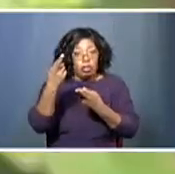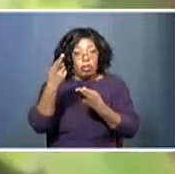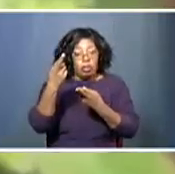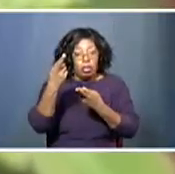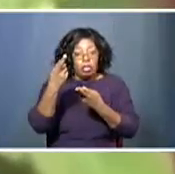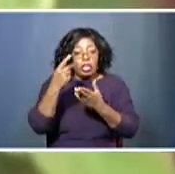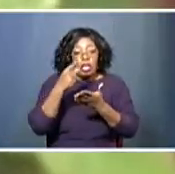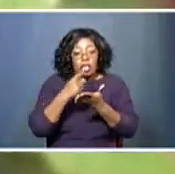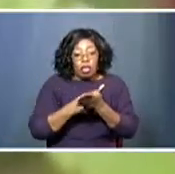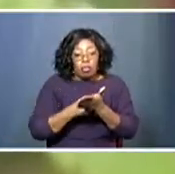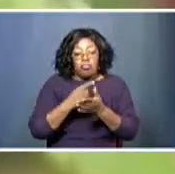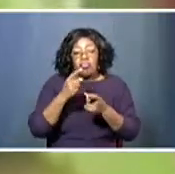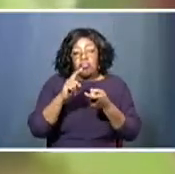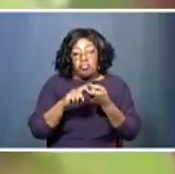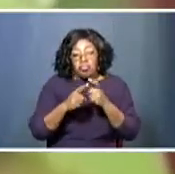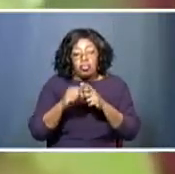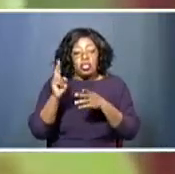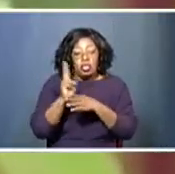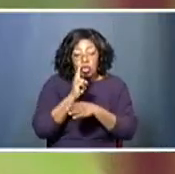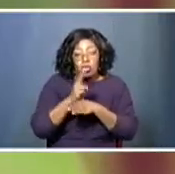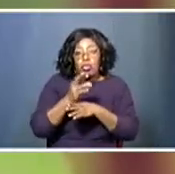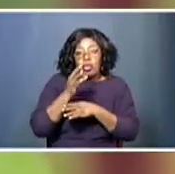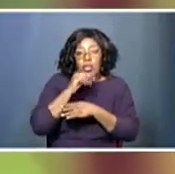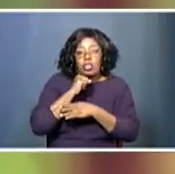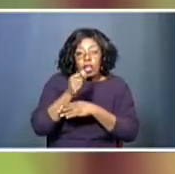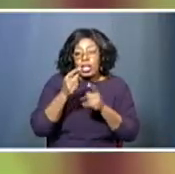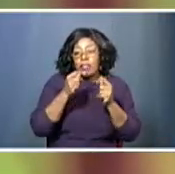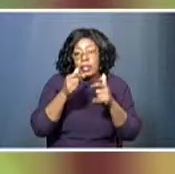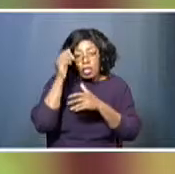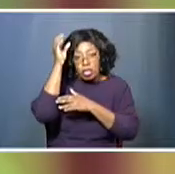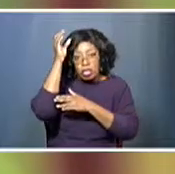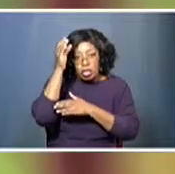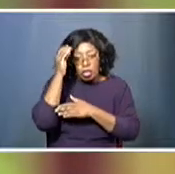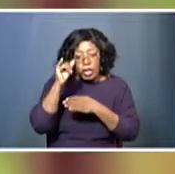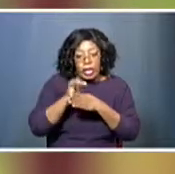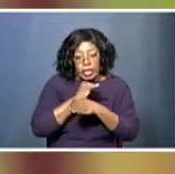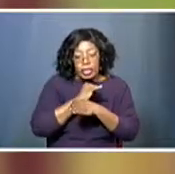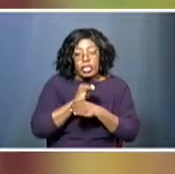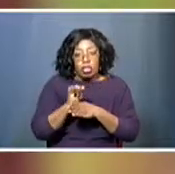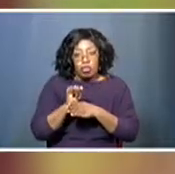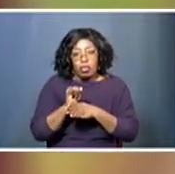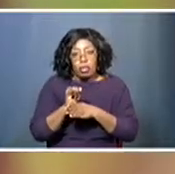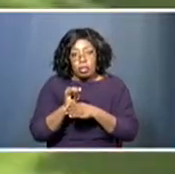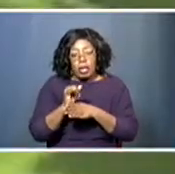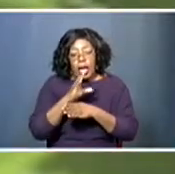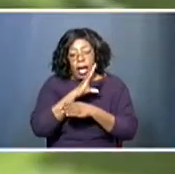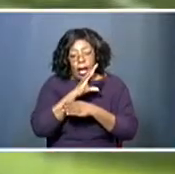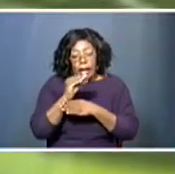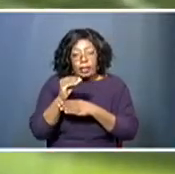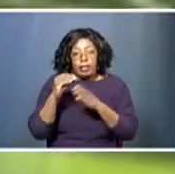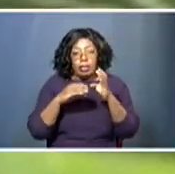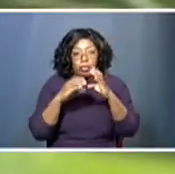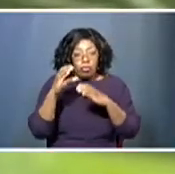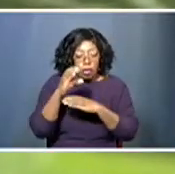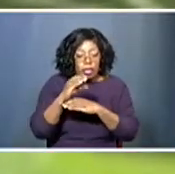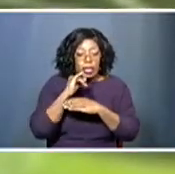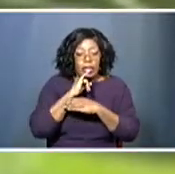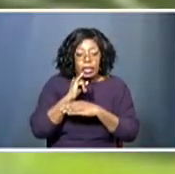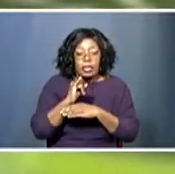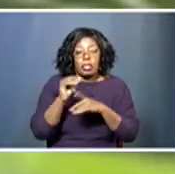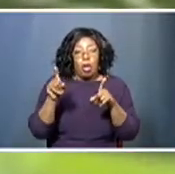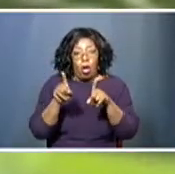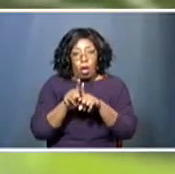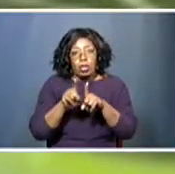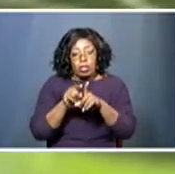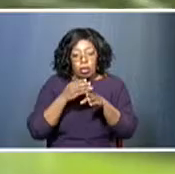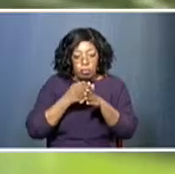recreational use of marijuana is not an immediate consideration. Industrial hemp and its potential in construction, however, is also a